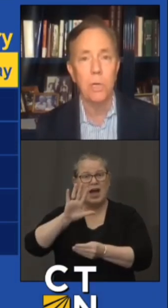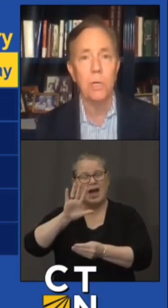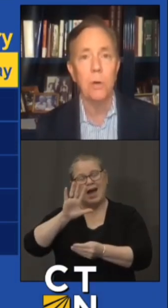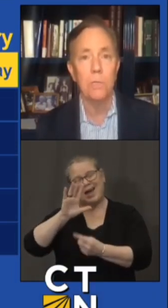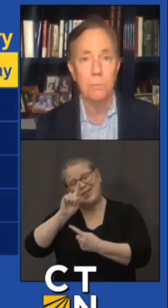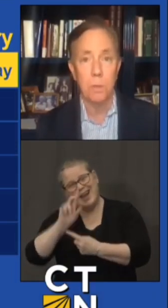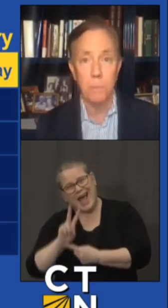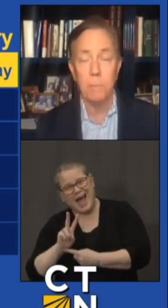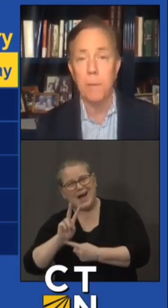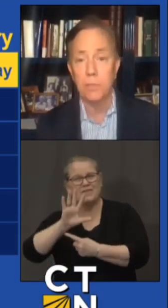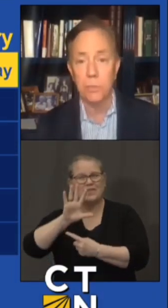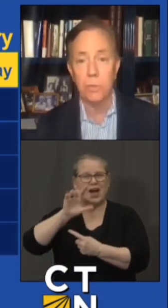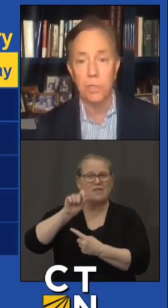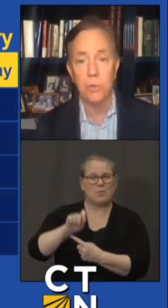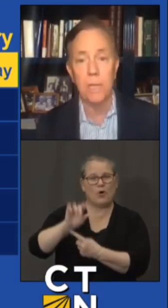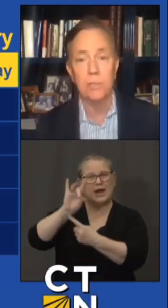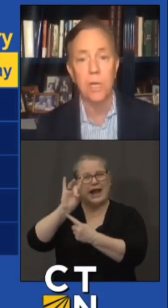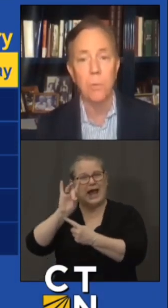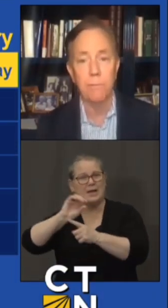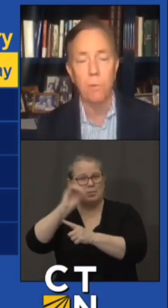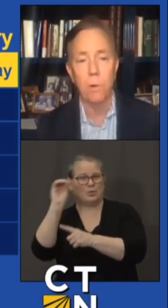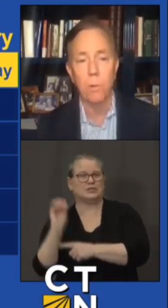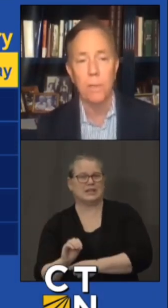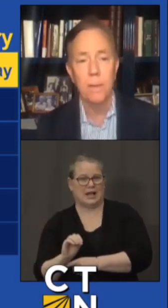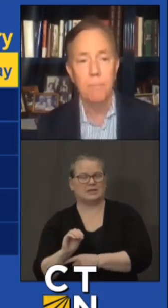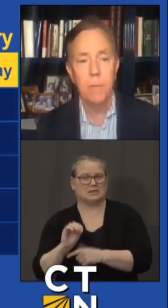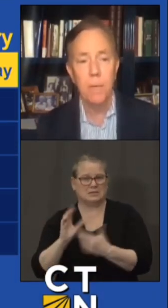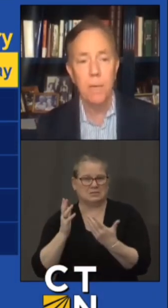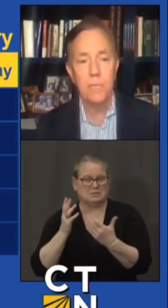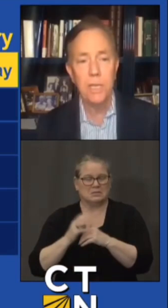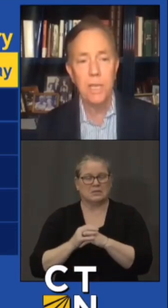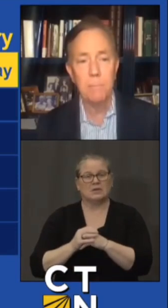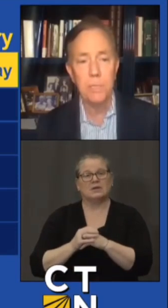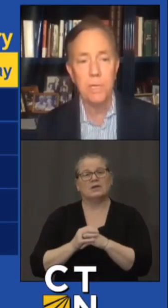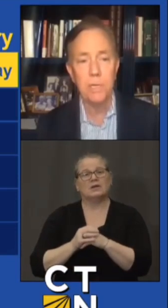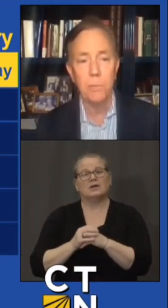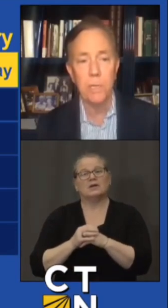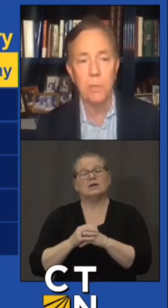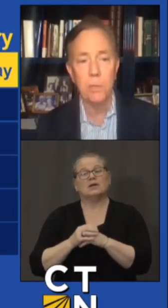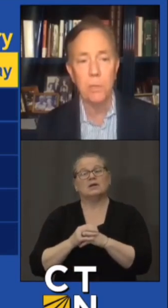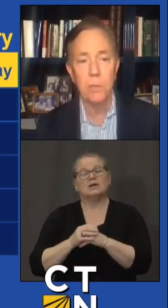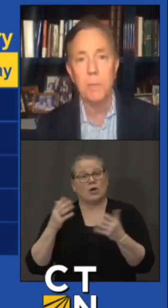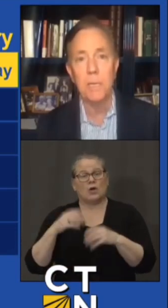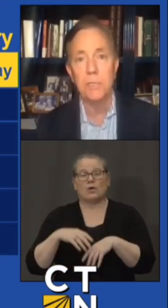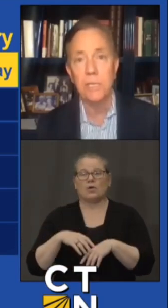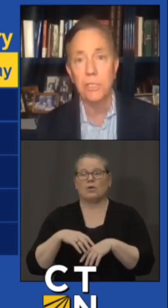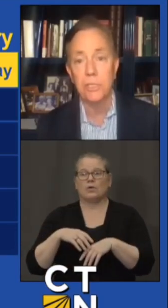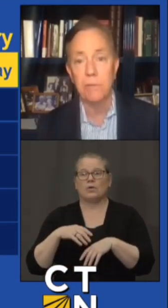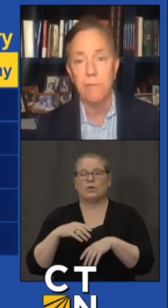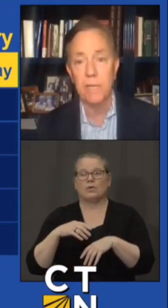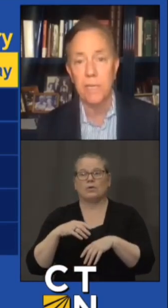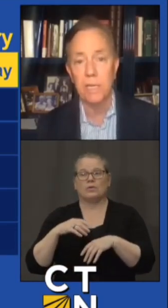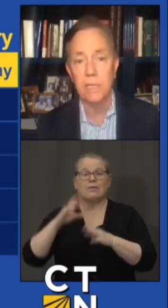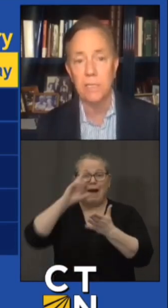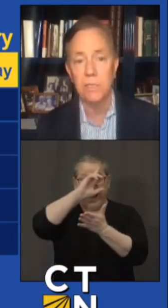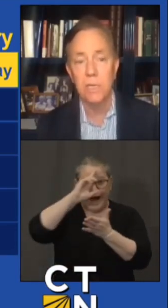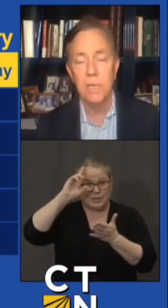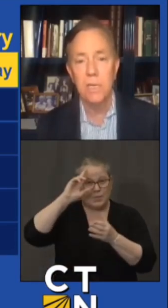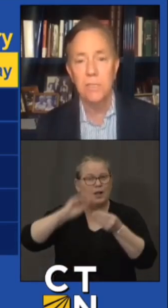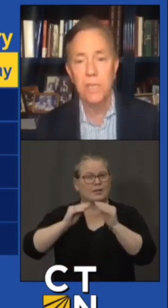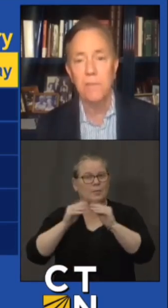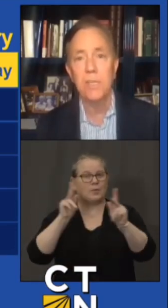But you ought to know is the big picture, the trends going forward. I say that in particular when you look at hospitalizations and